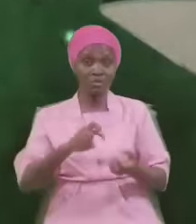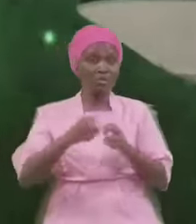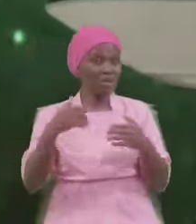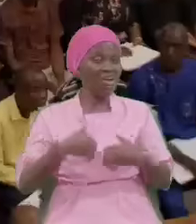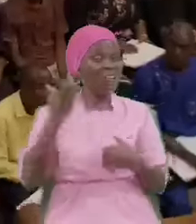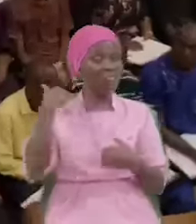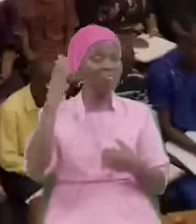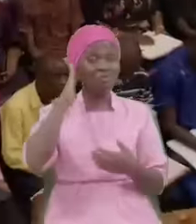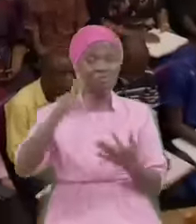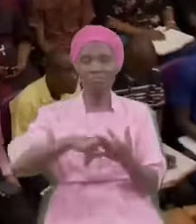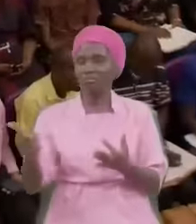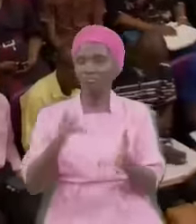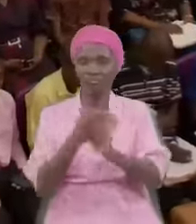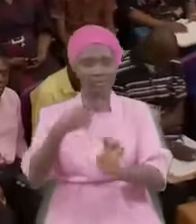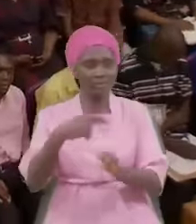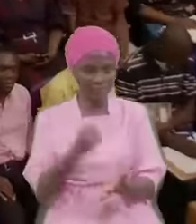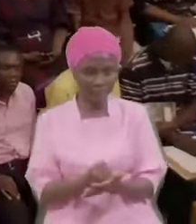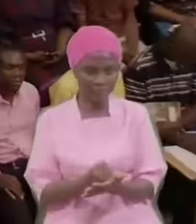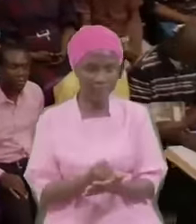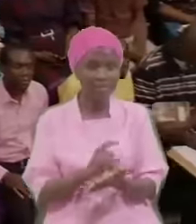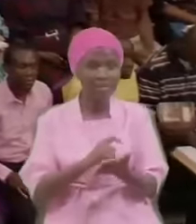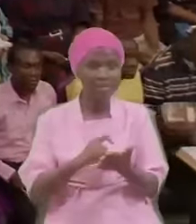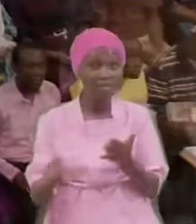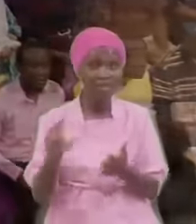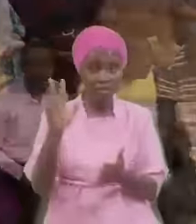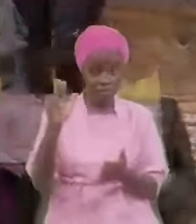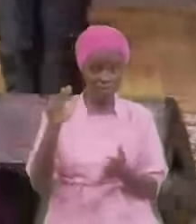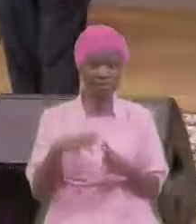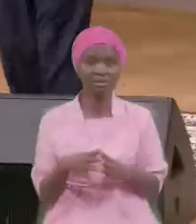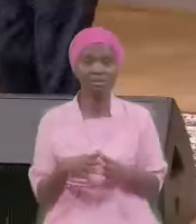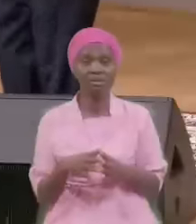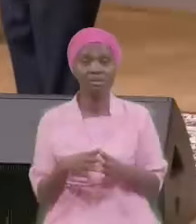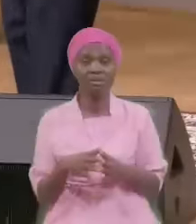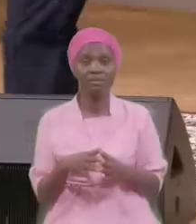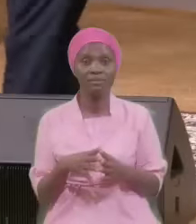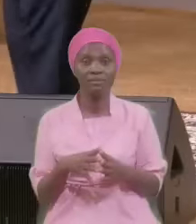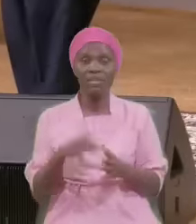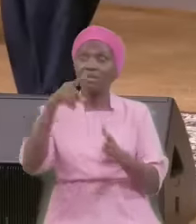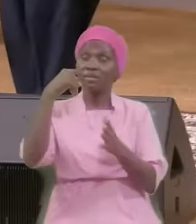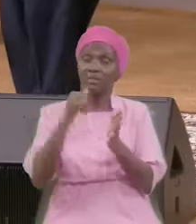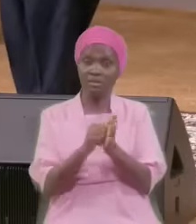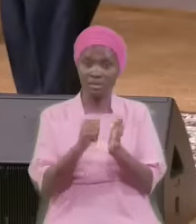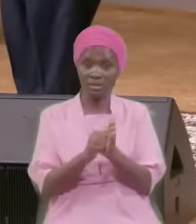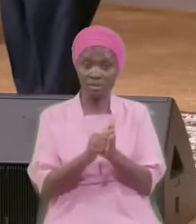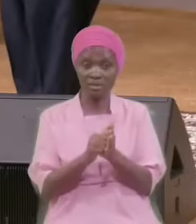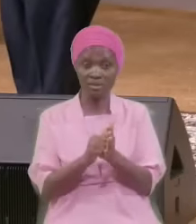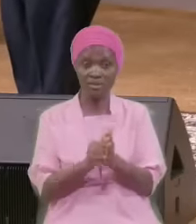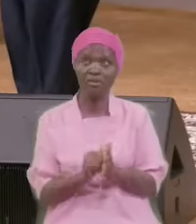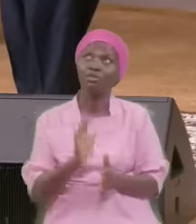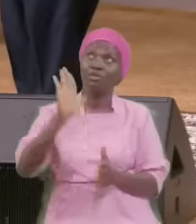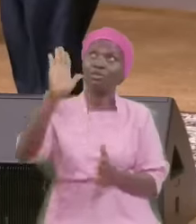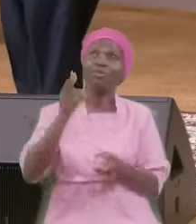vanish away in Jesus' name. Look at verse 13. In verse 13, it says, "Thy way,